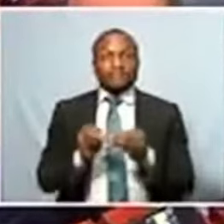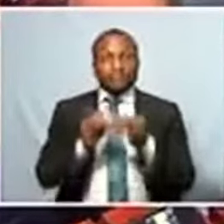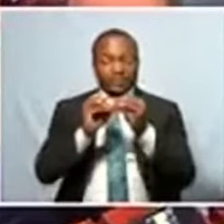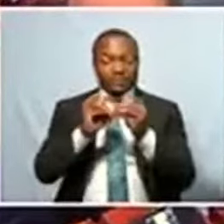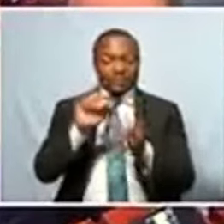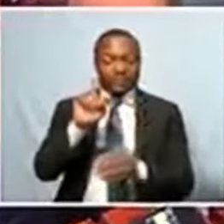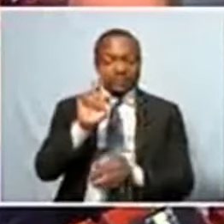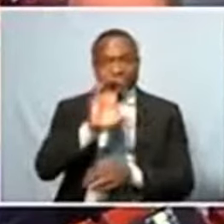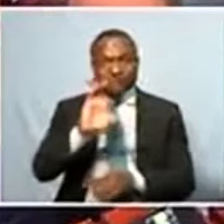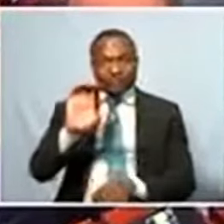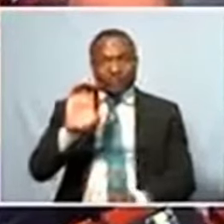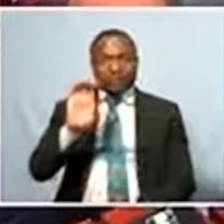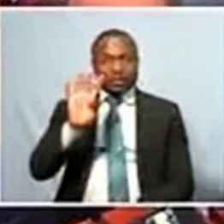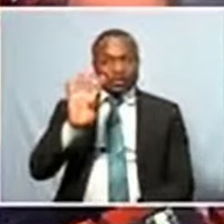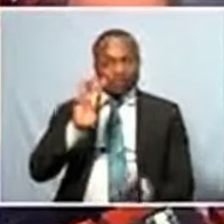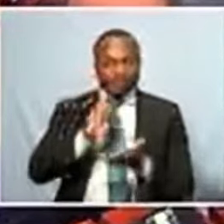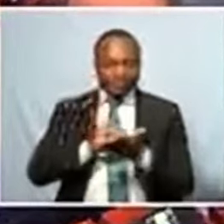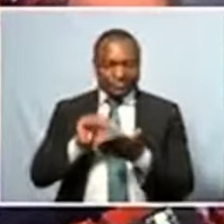total